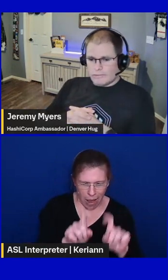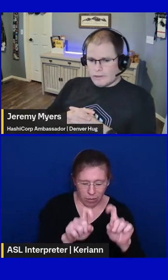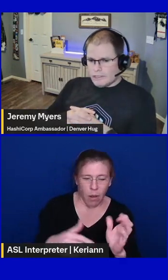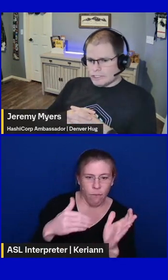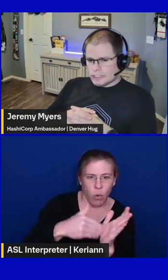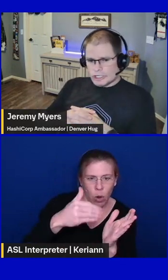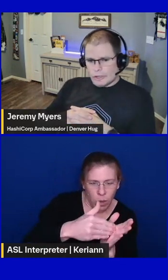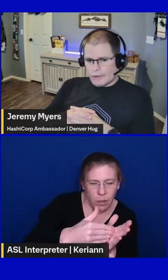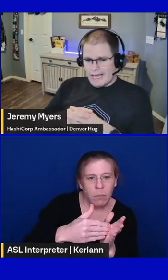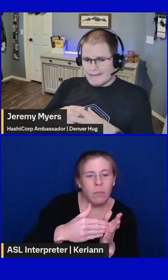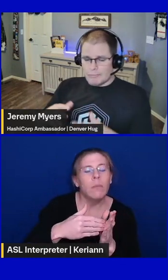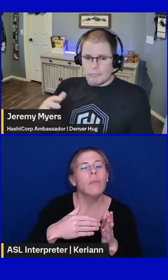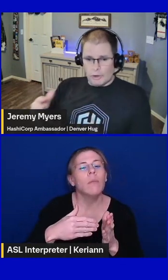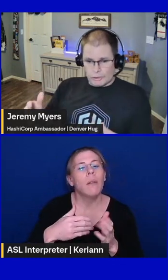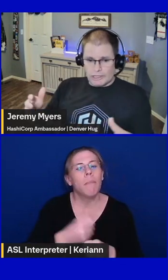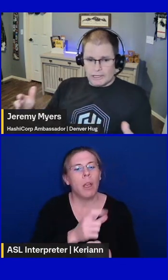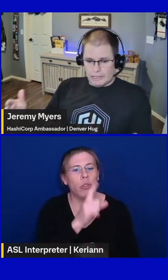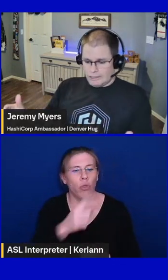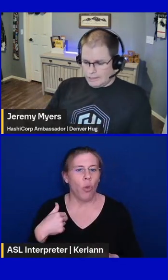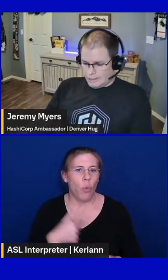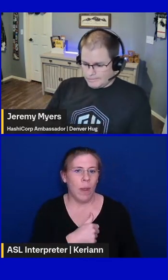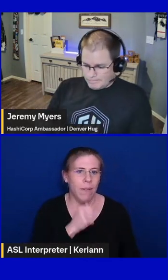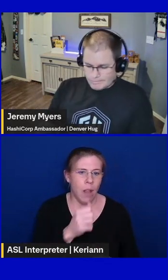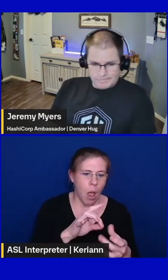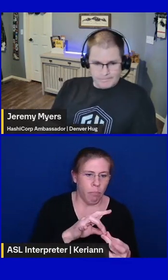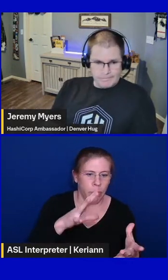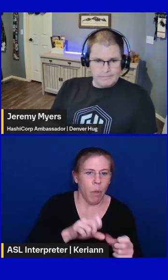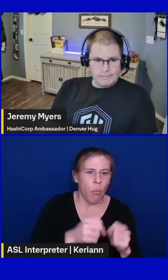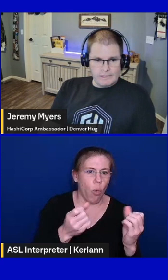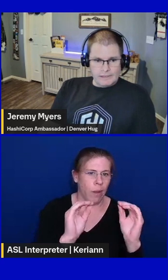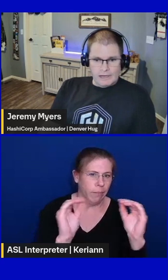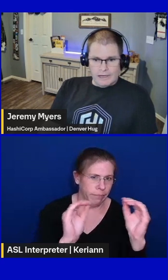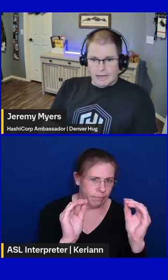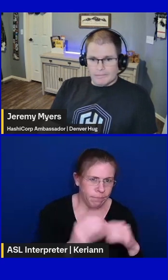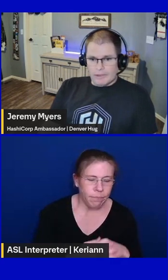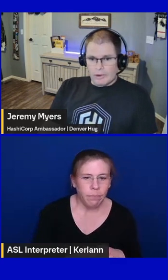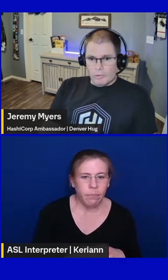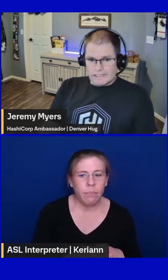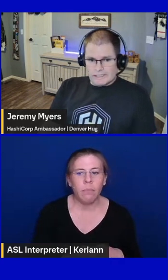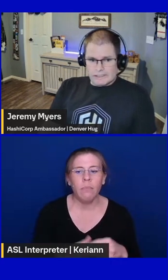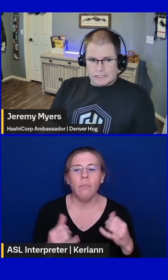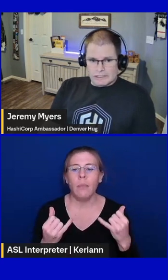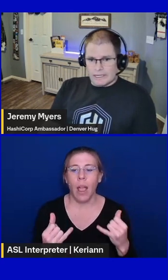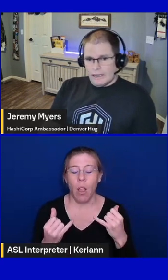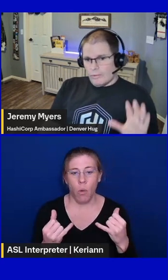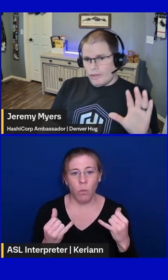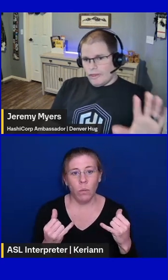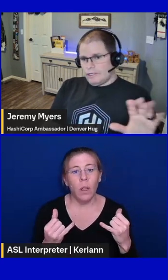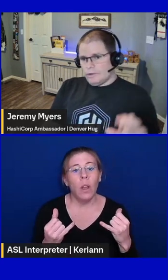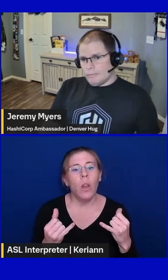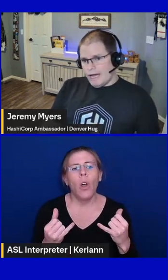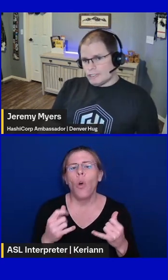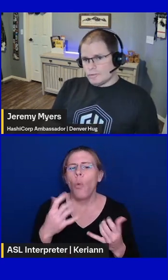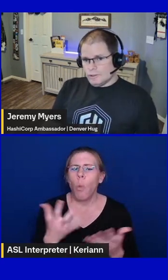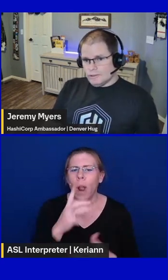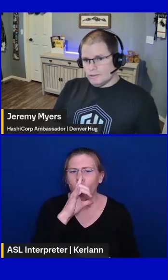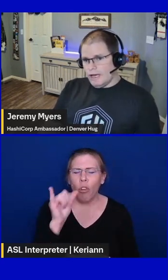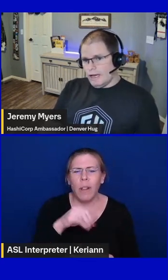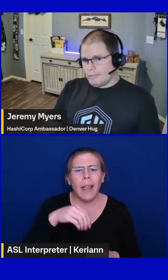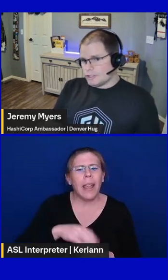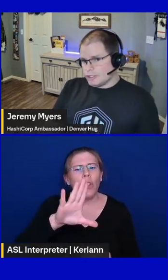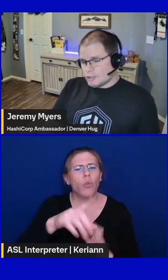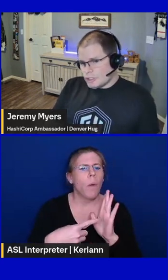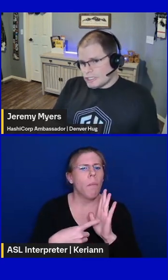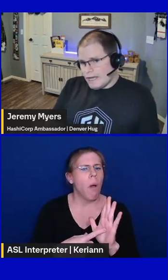to ensure that we haven't broke anything. Now, what does this look like within your